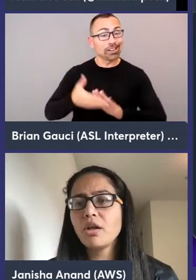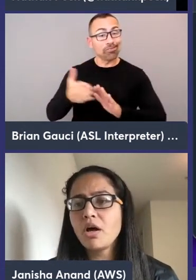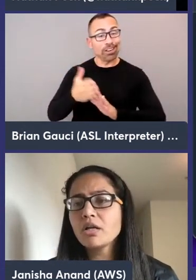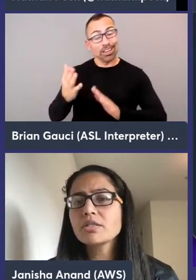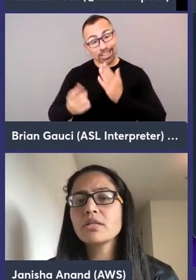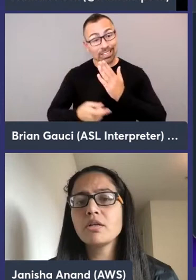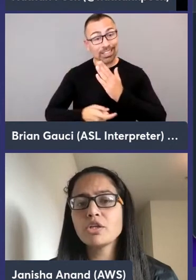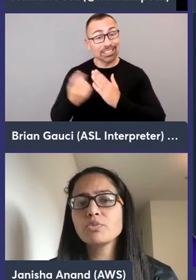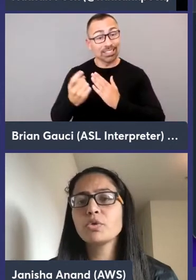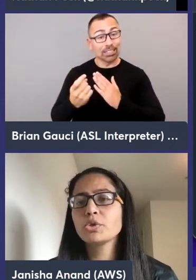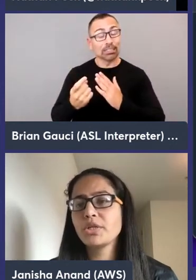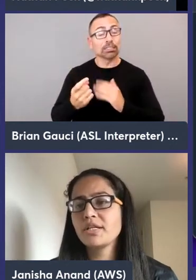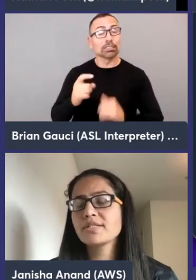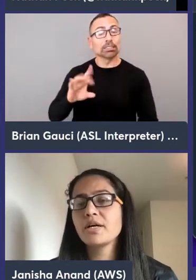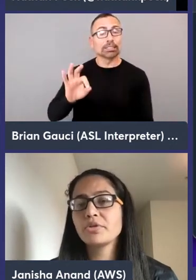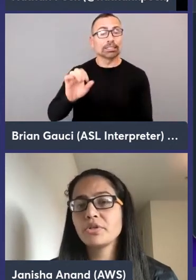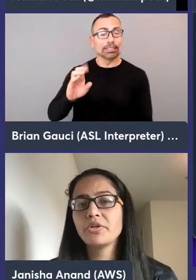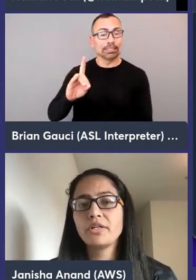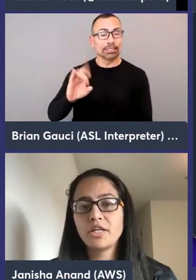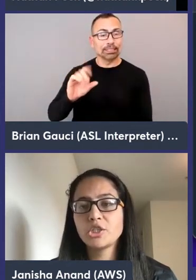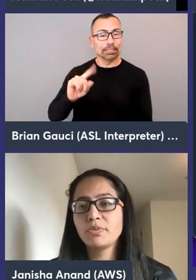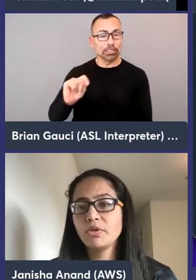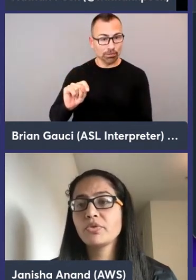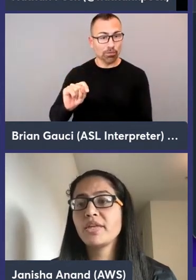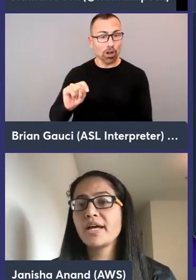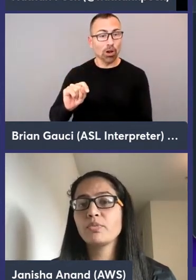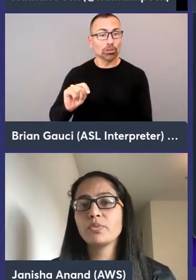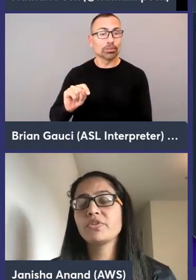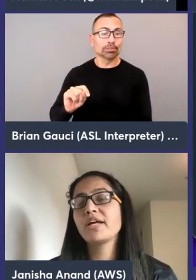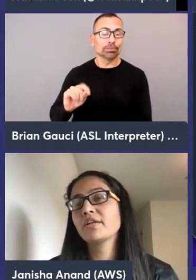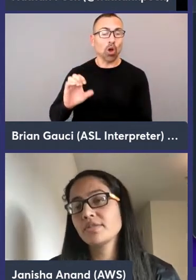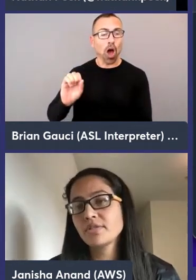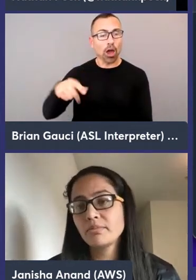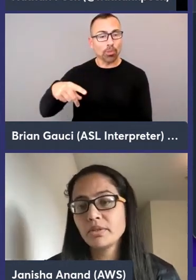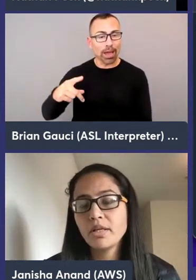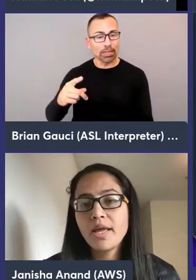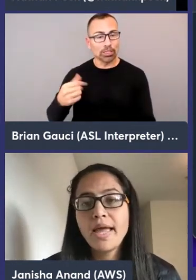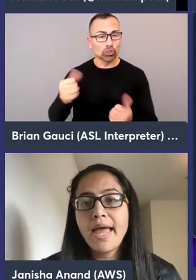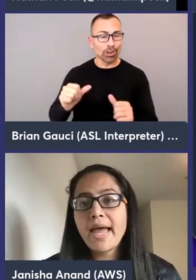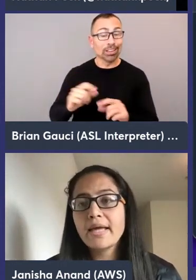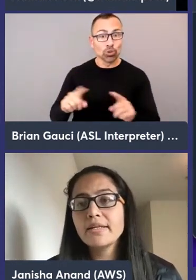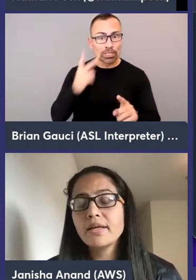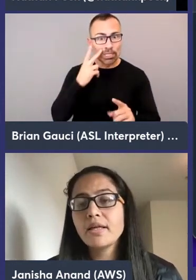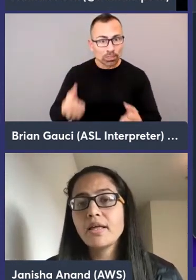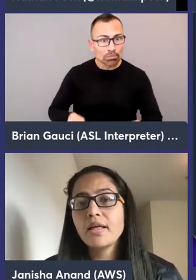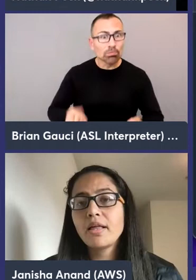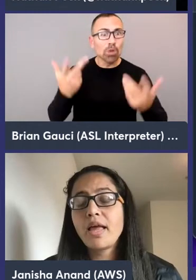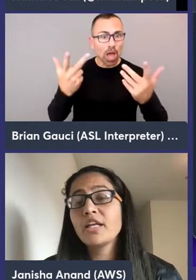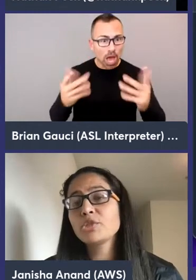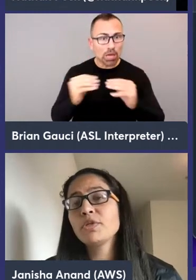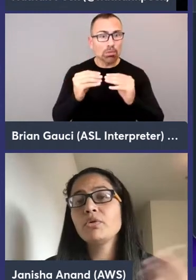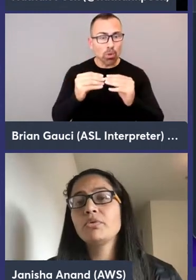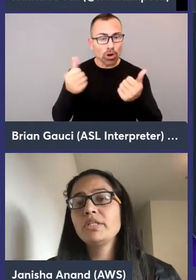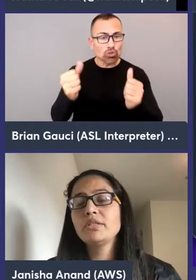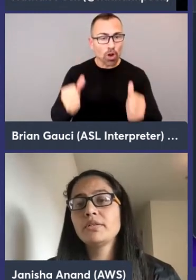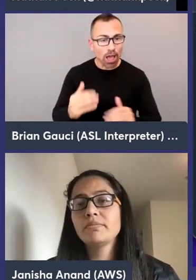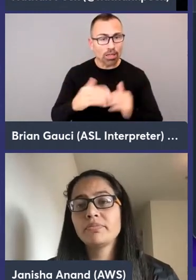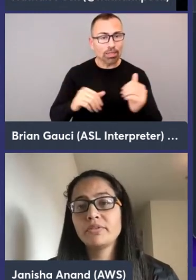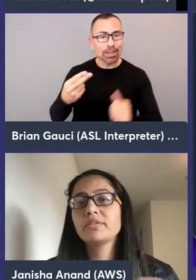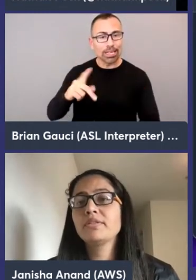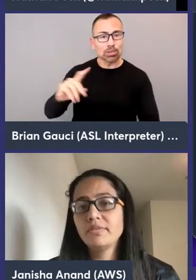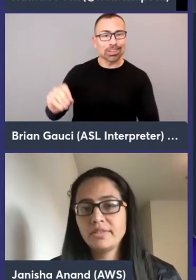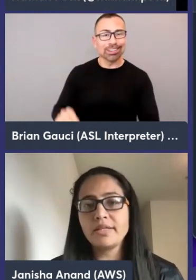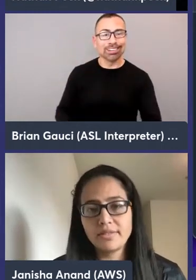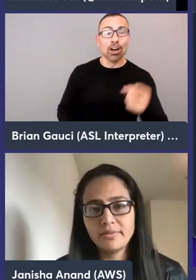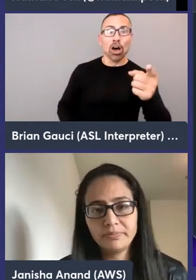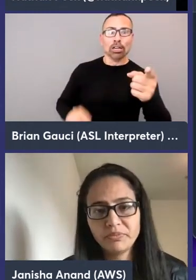are lots and lots more trials out here in HPO than what we ran in Ensemble. And an HPO... There's a lot more